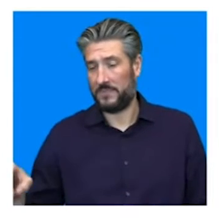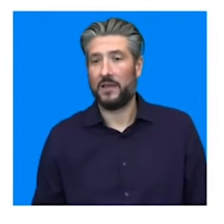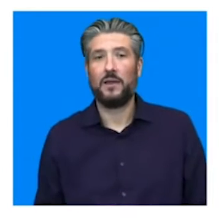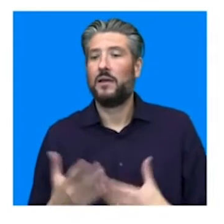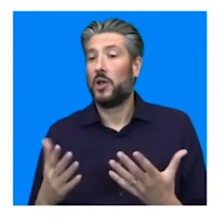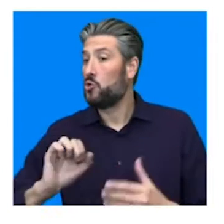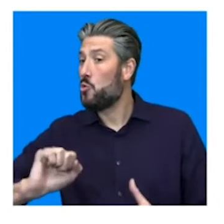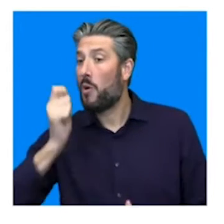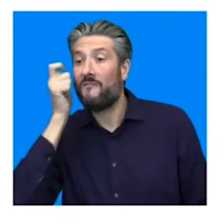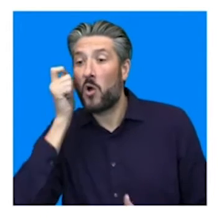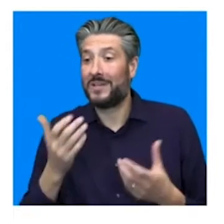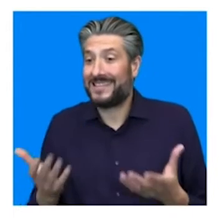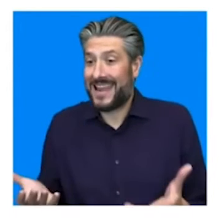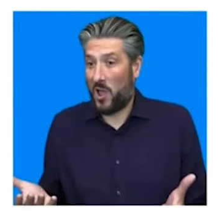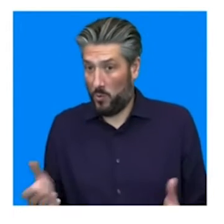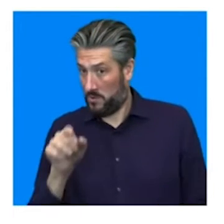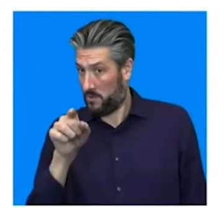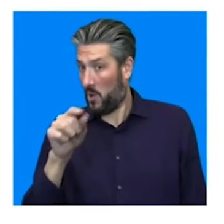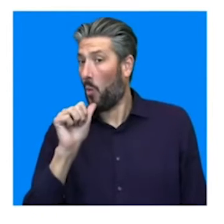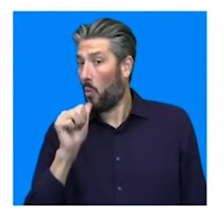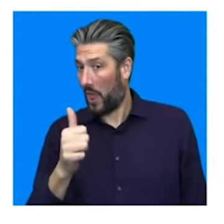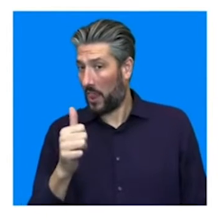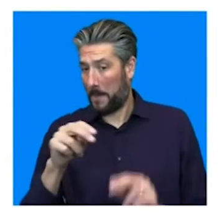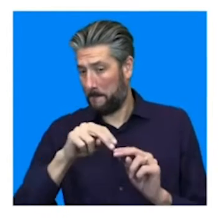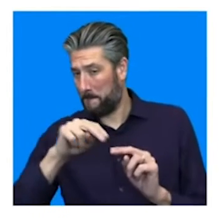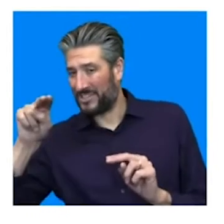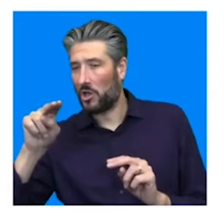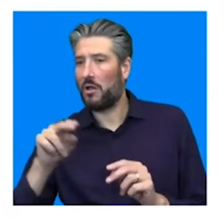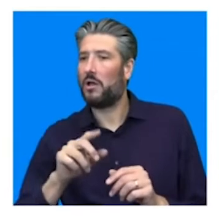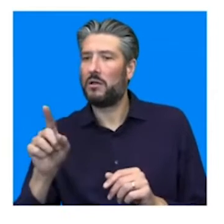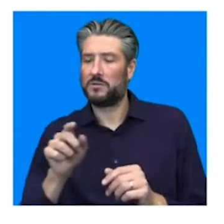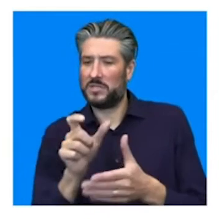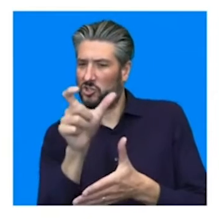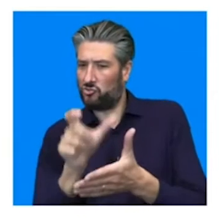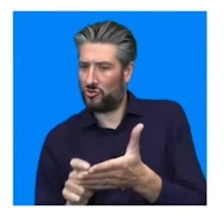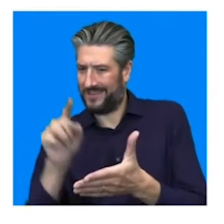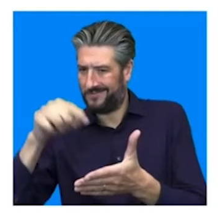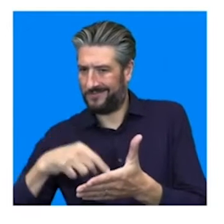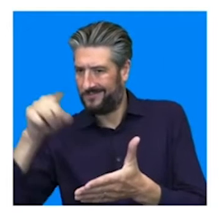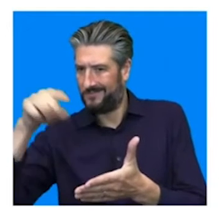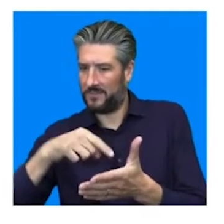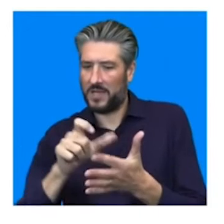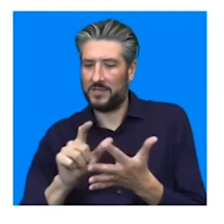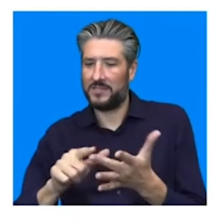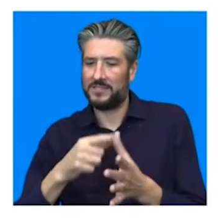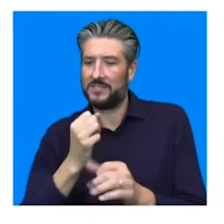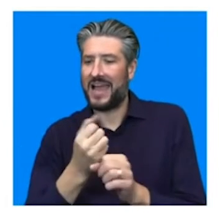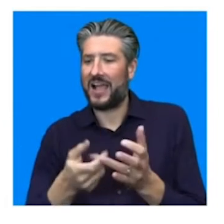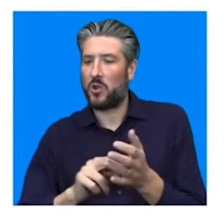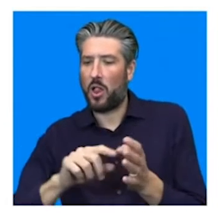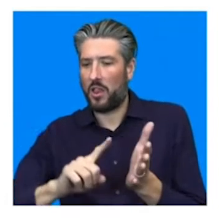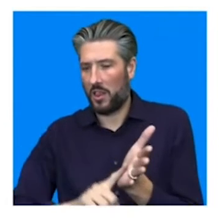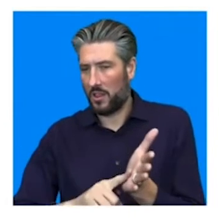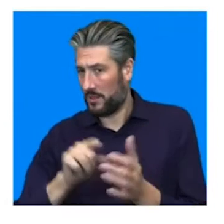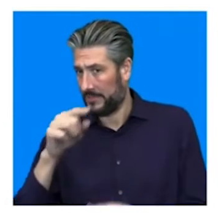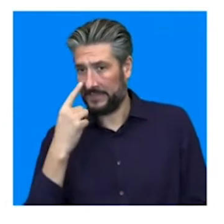right now, please can we measure the screen diagonal of it? And you can see the results that came out, 14 centimeters and 15 centimeters,